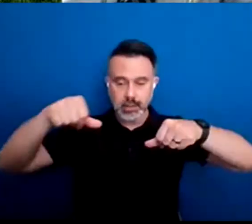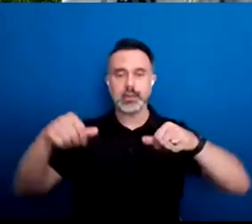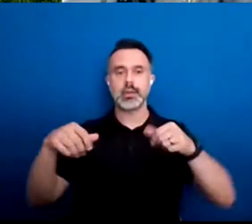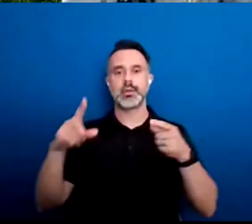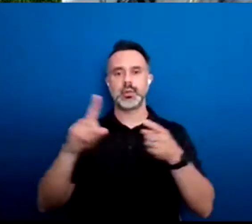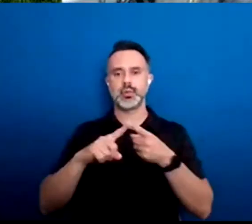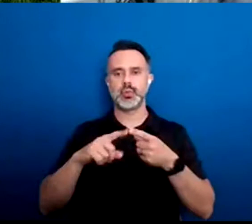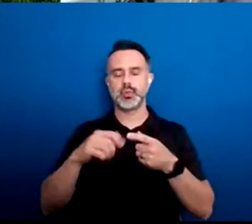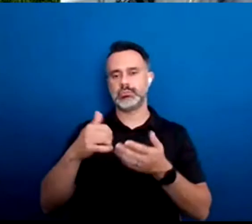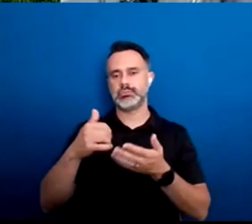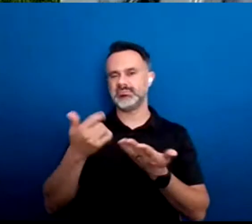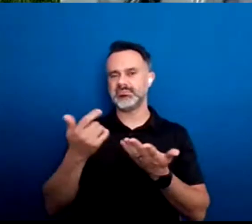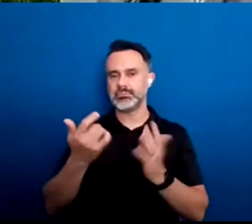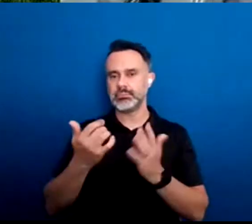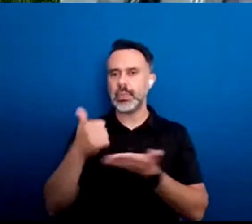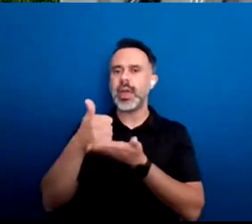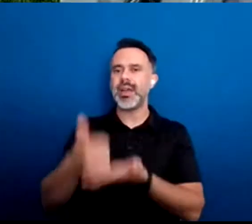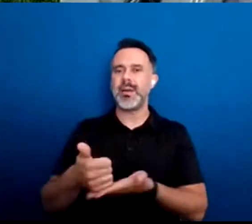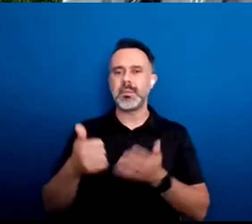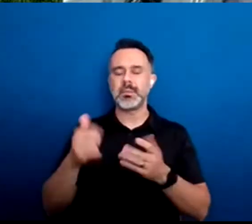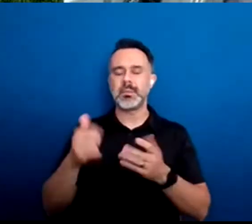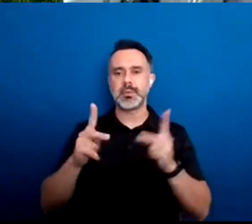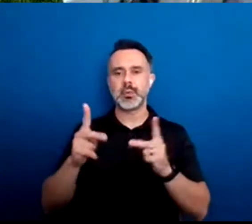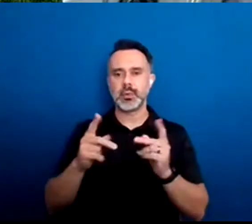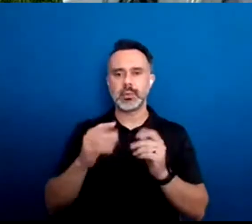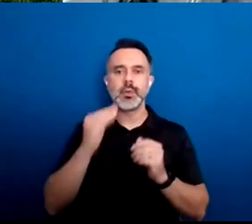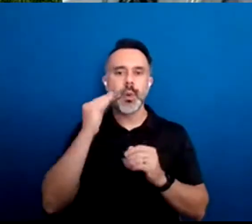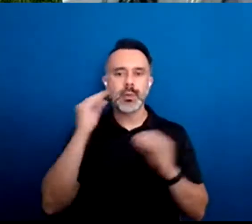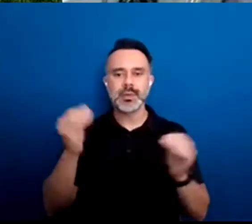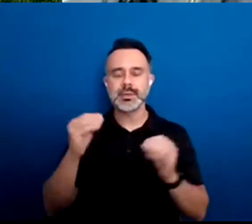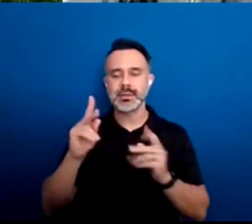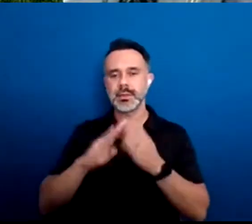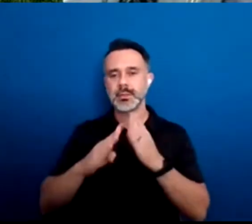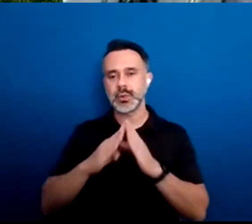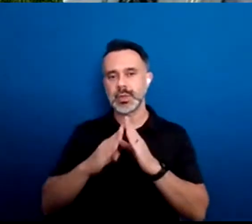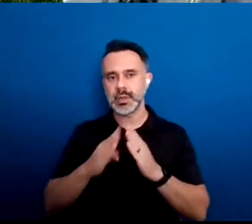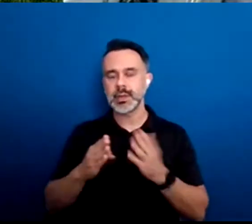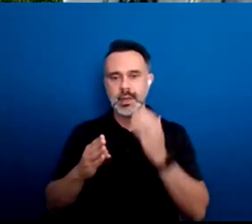or unstably housed individuals in our communities.